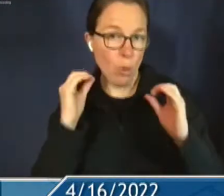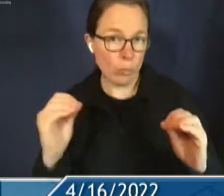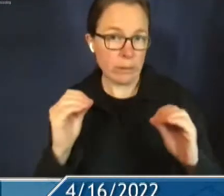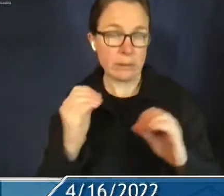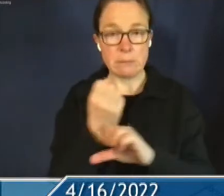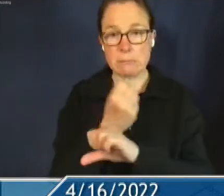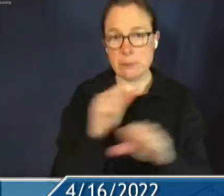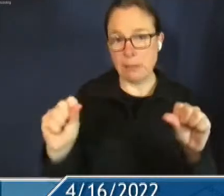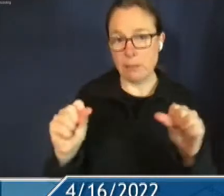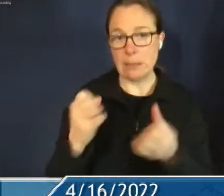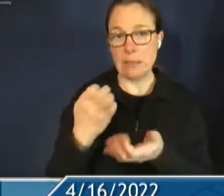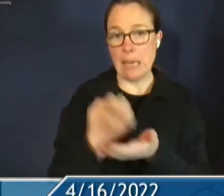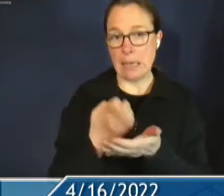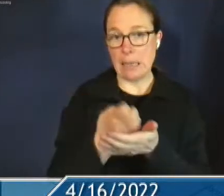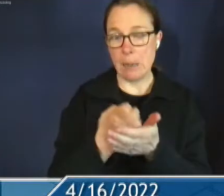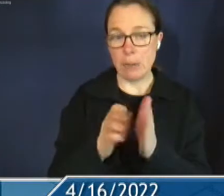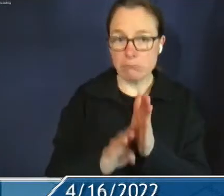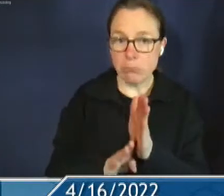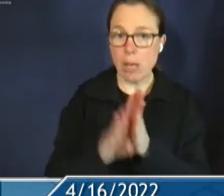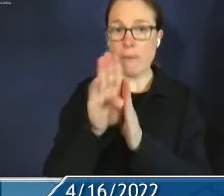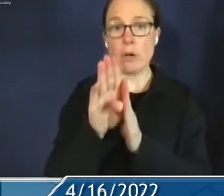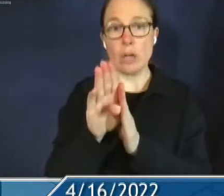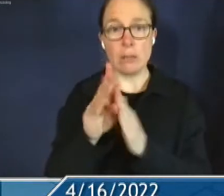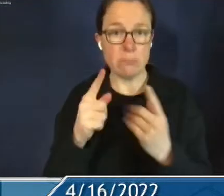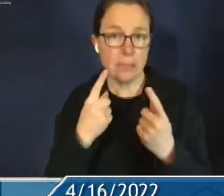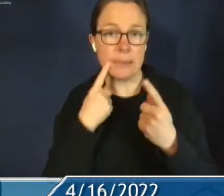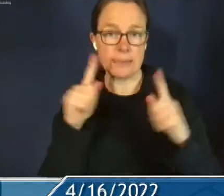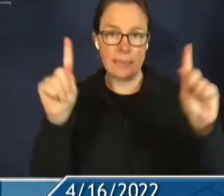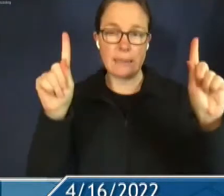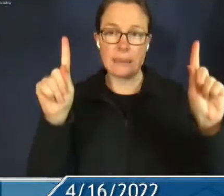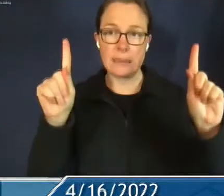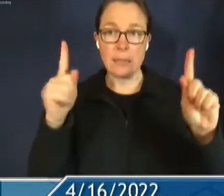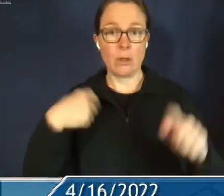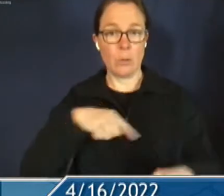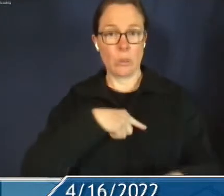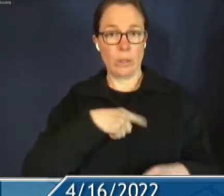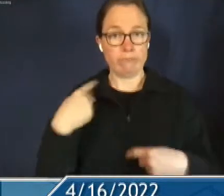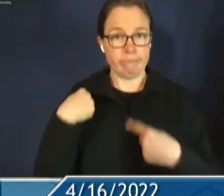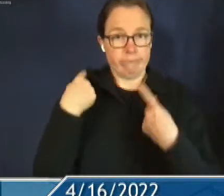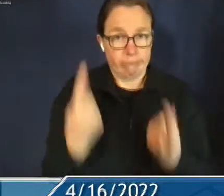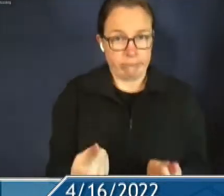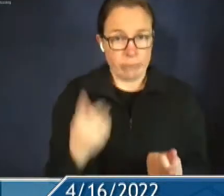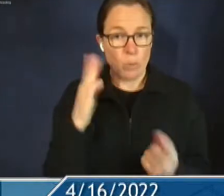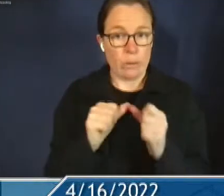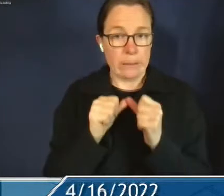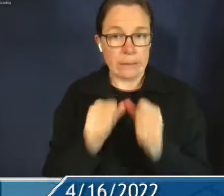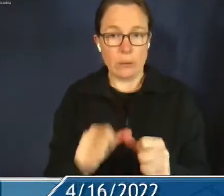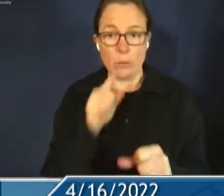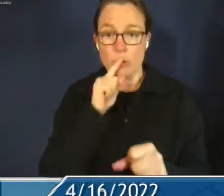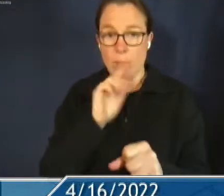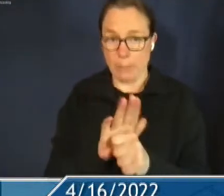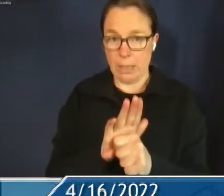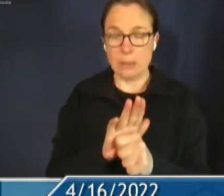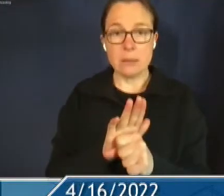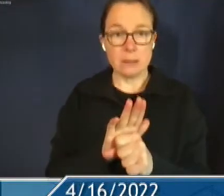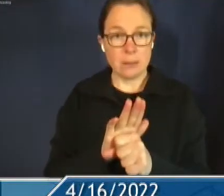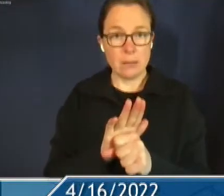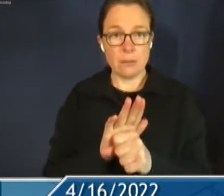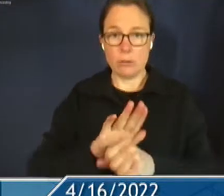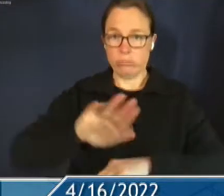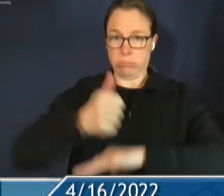economic recovery and prosperity. We've been, and we should continue to invest in ways that lay a foundation for